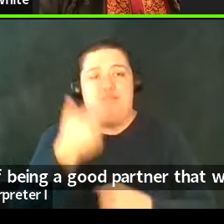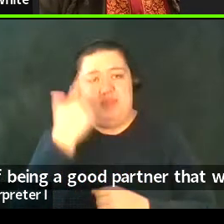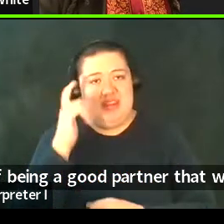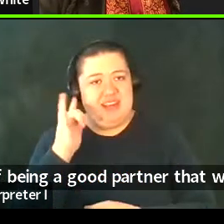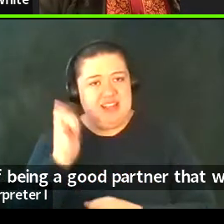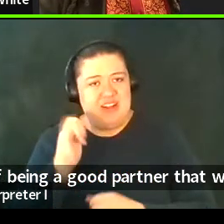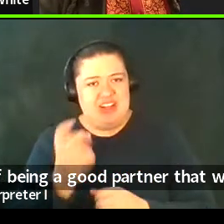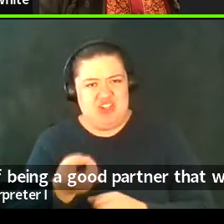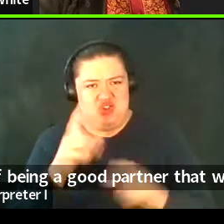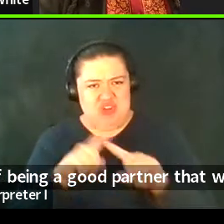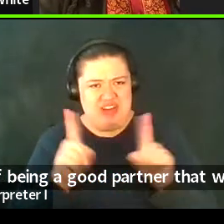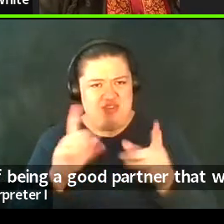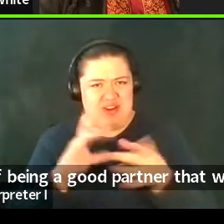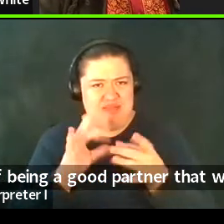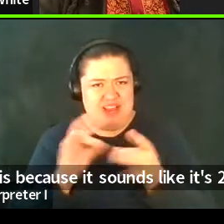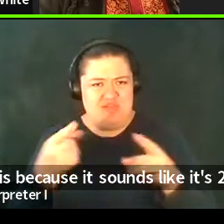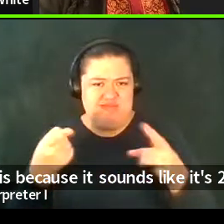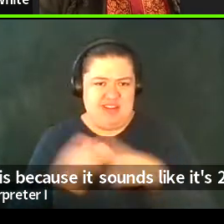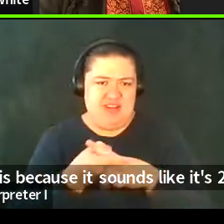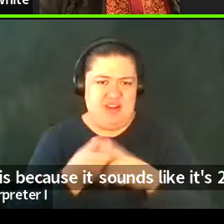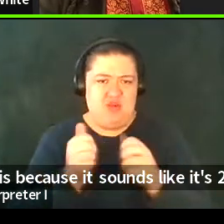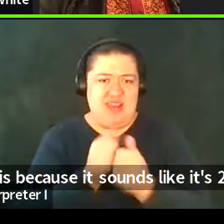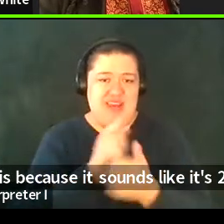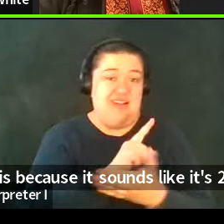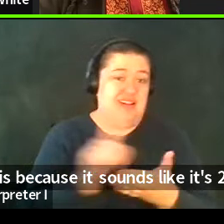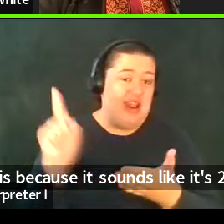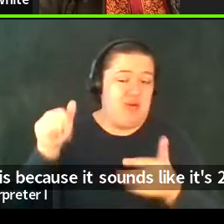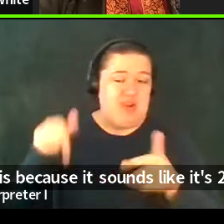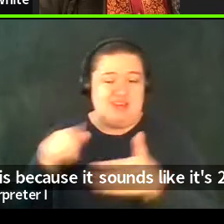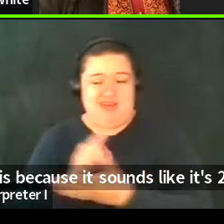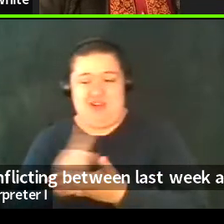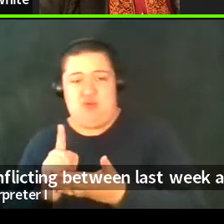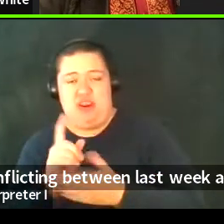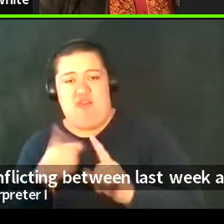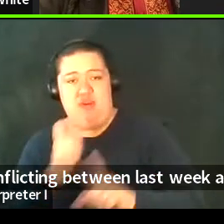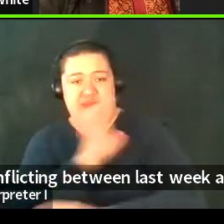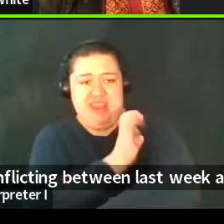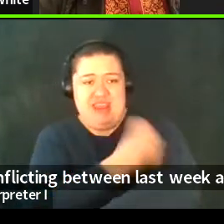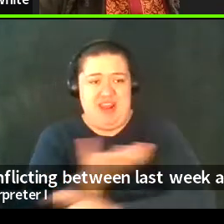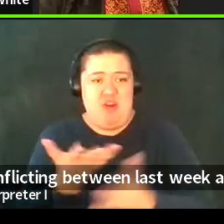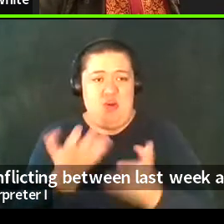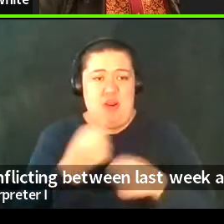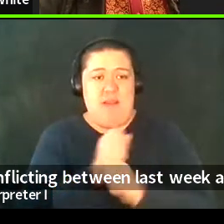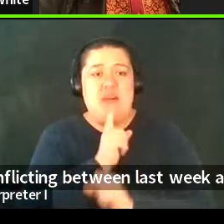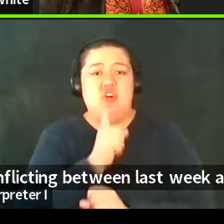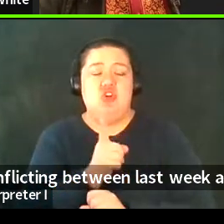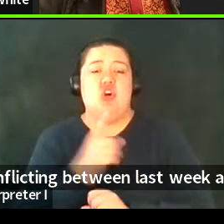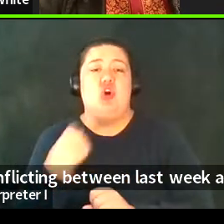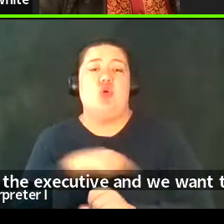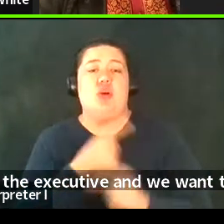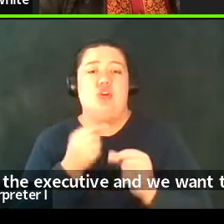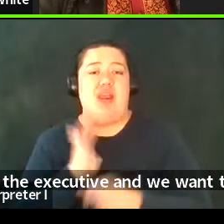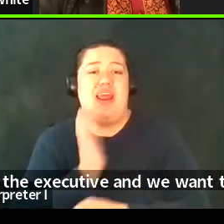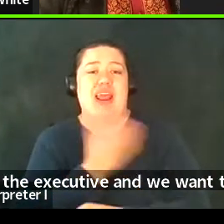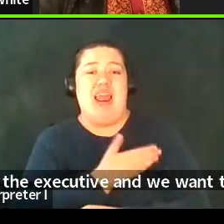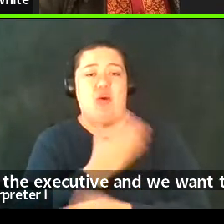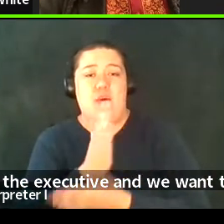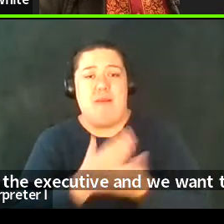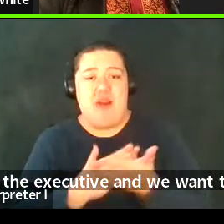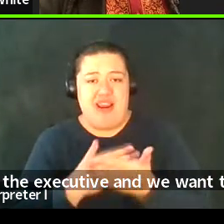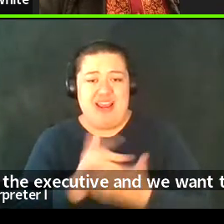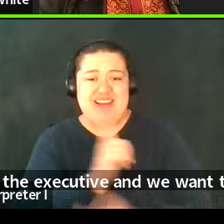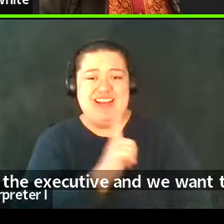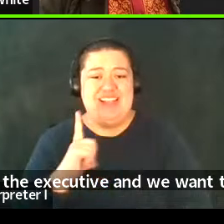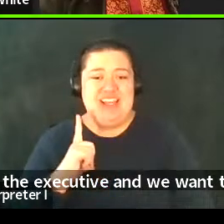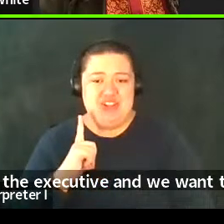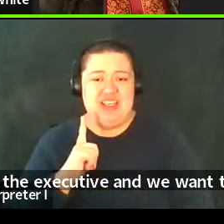it's 2 different messages conflicting between last week and this week from the executive, and we want to be ensured that we are doing our part as a legislative branch to keep